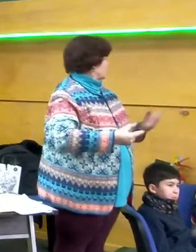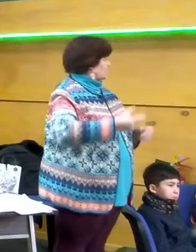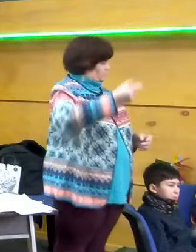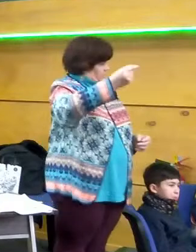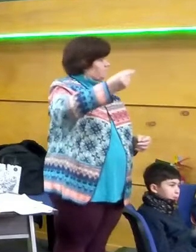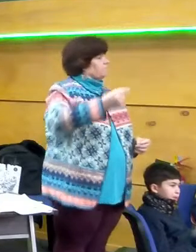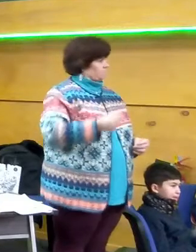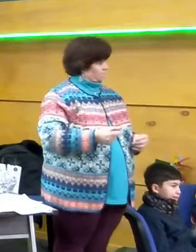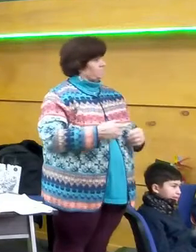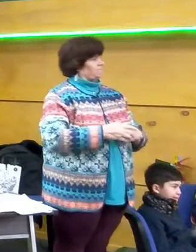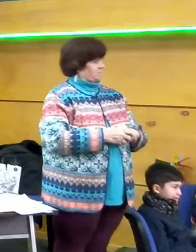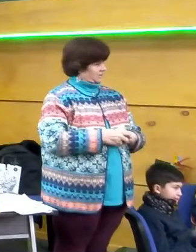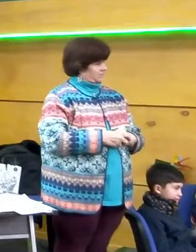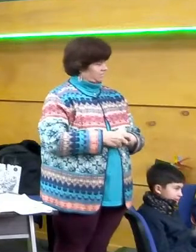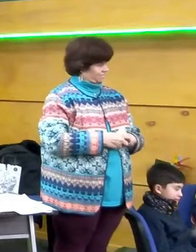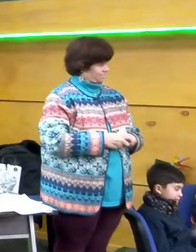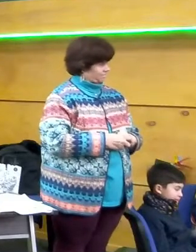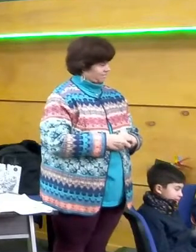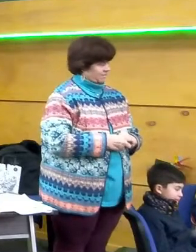audience.